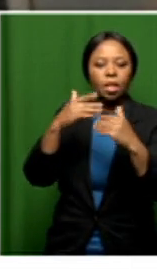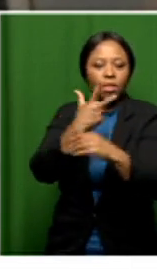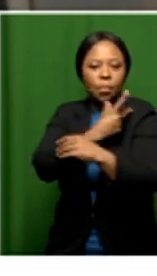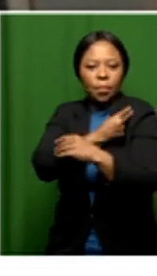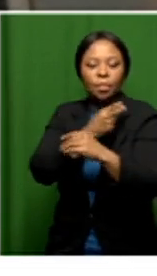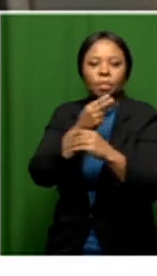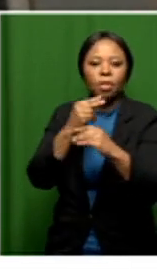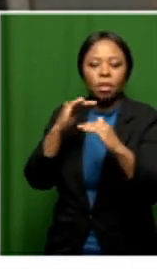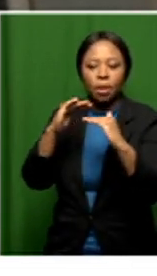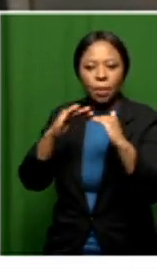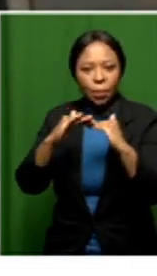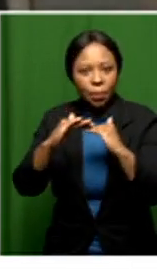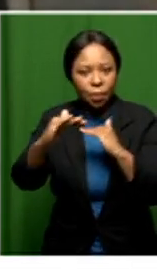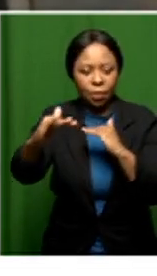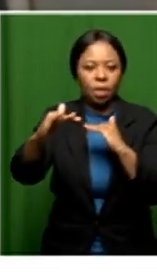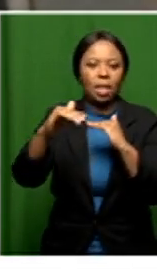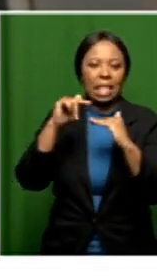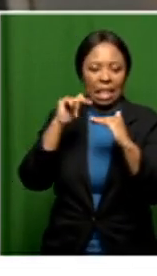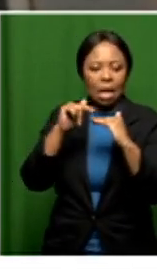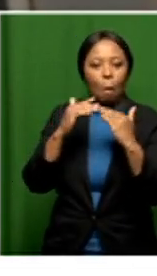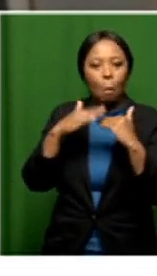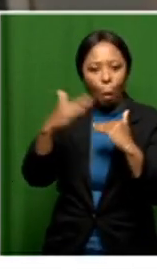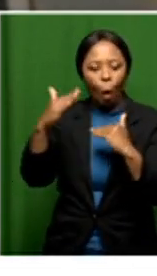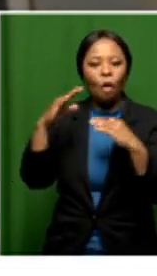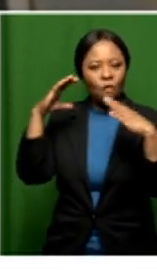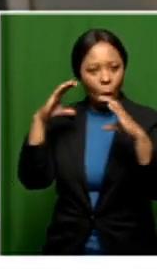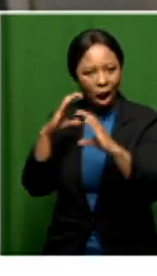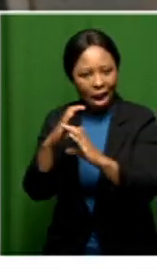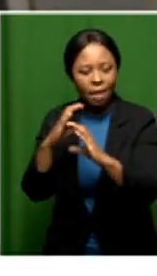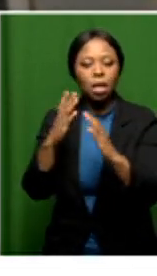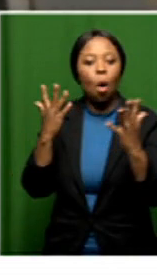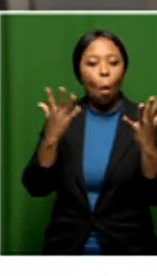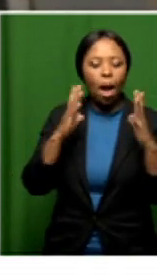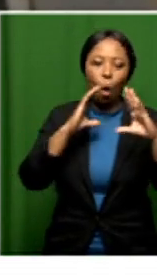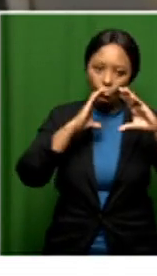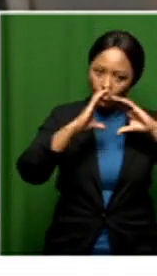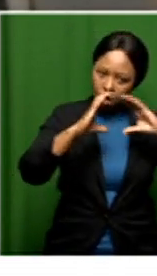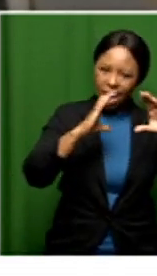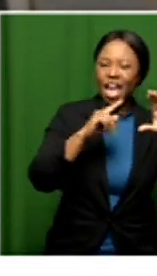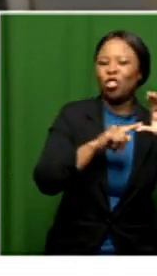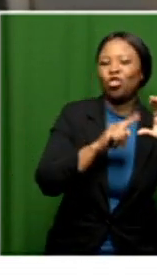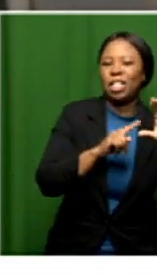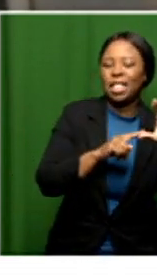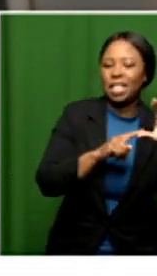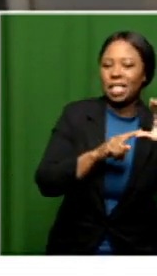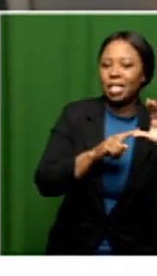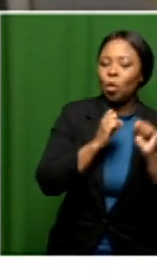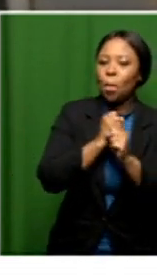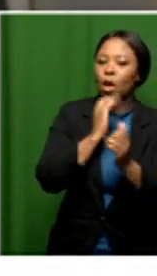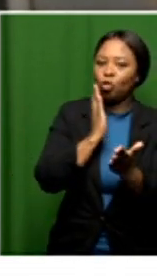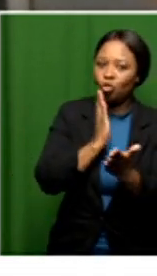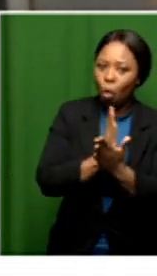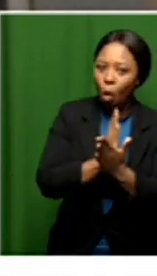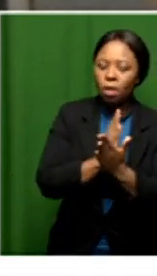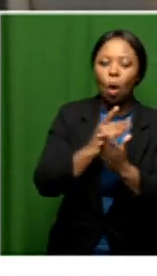vaccine uptake. And that's really been the focus of the work on the communication side, to make sure that we are